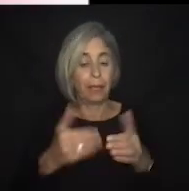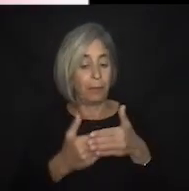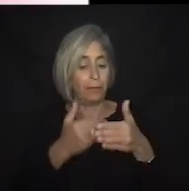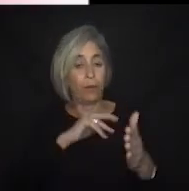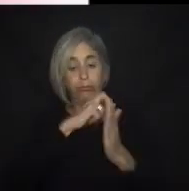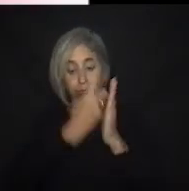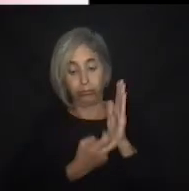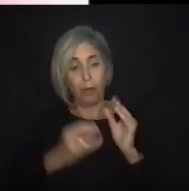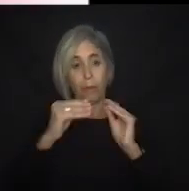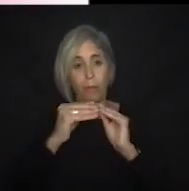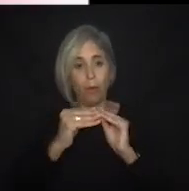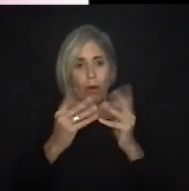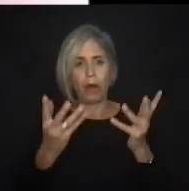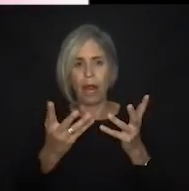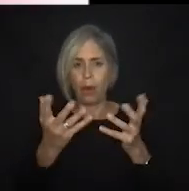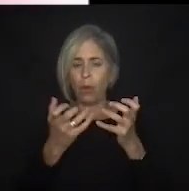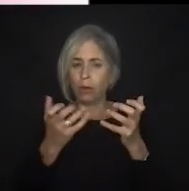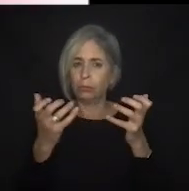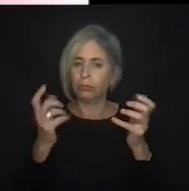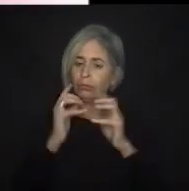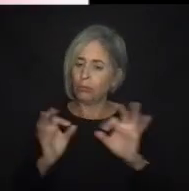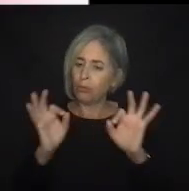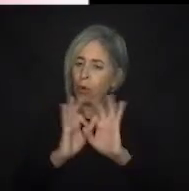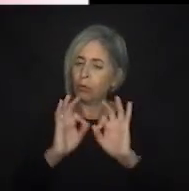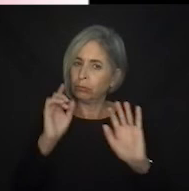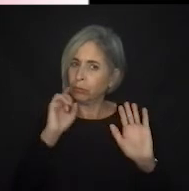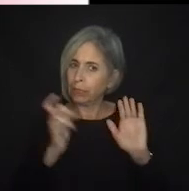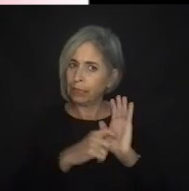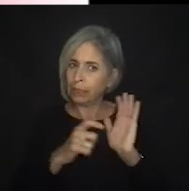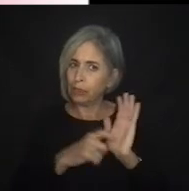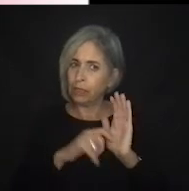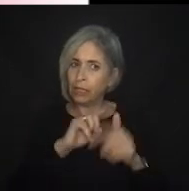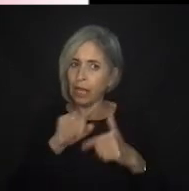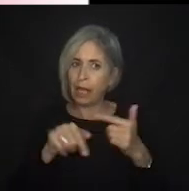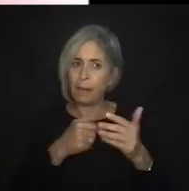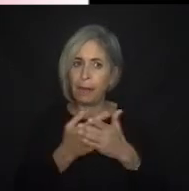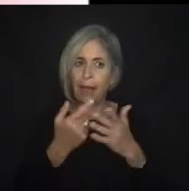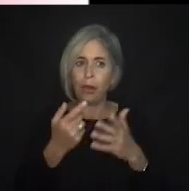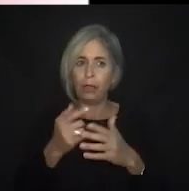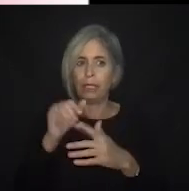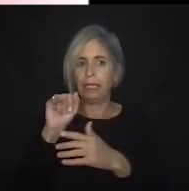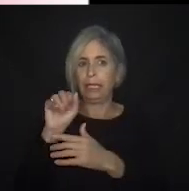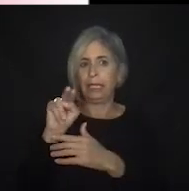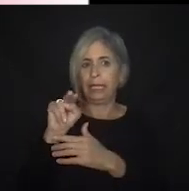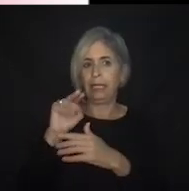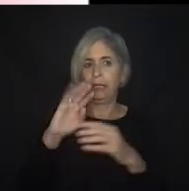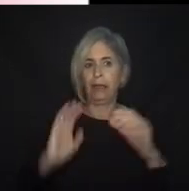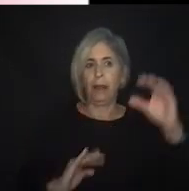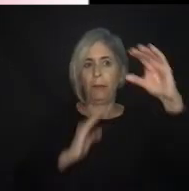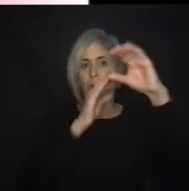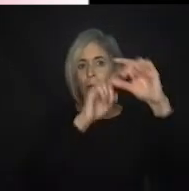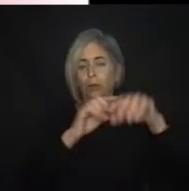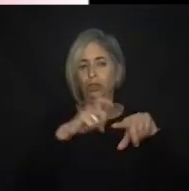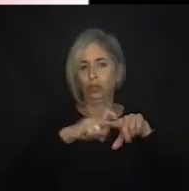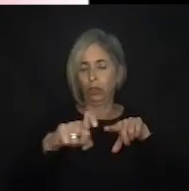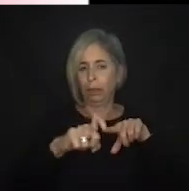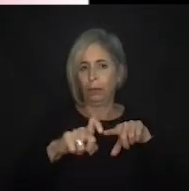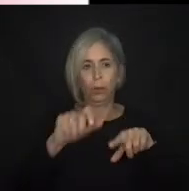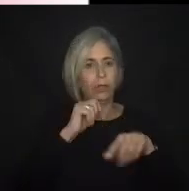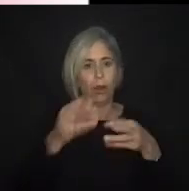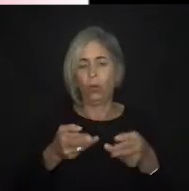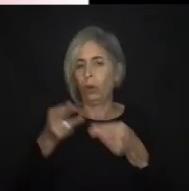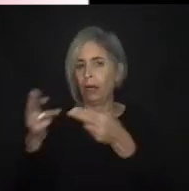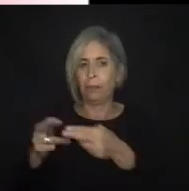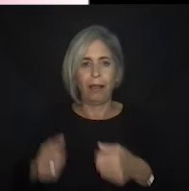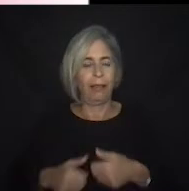Before we dive in more, I did also want to give a really important disclaimer about in-browser streaming. Typically, we don't recommend live streaming from a